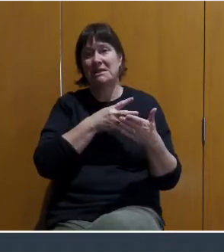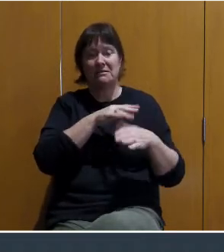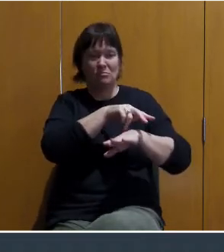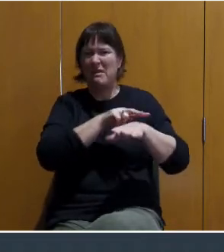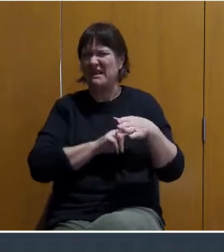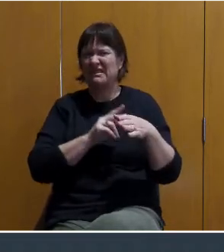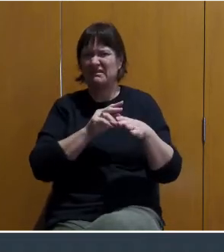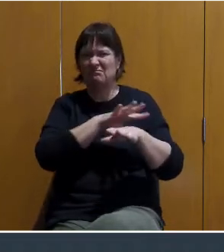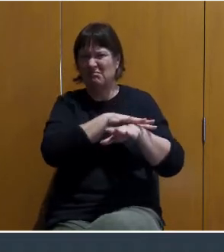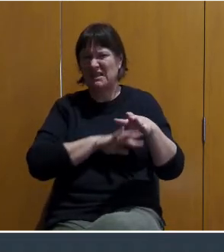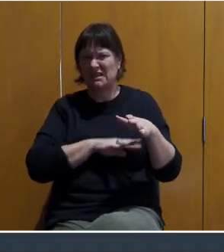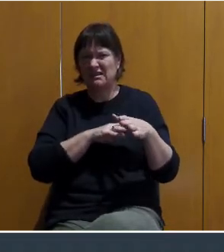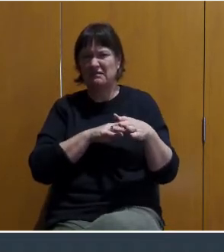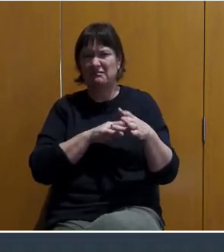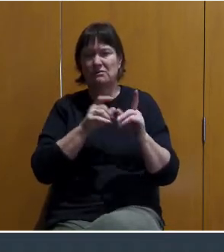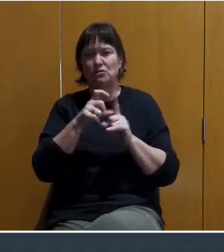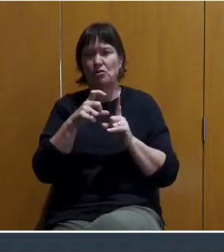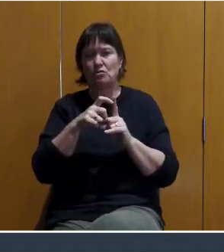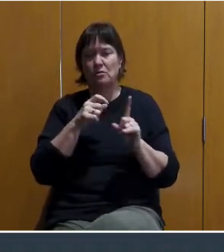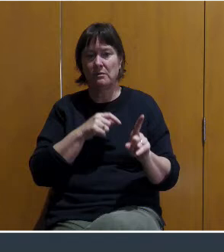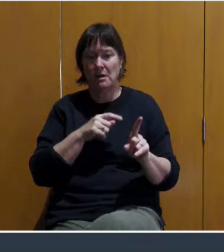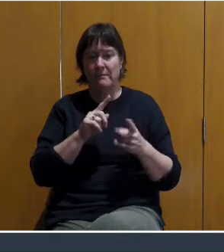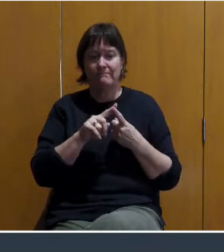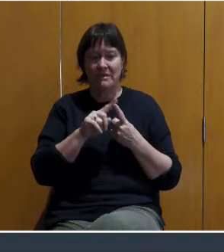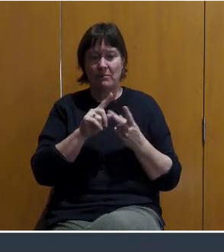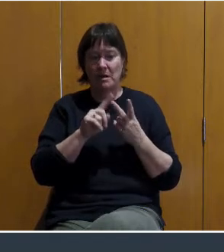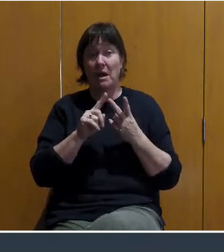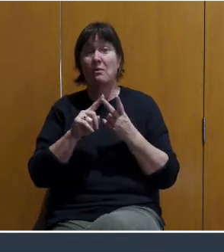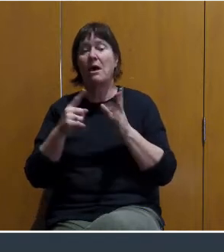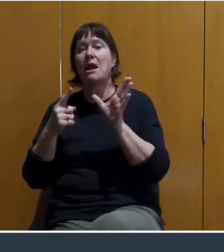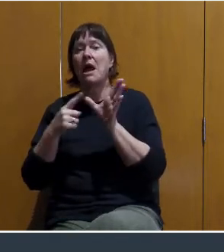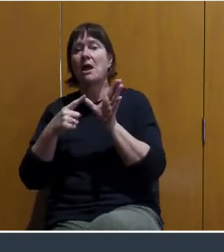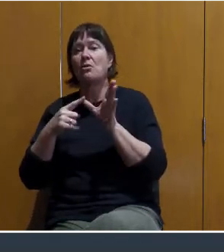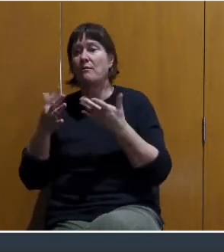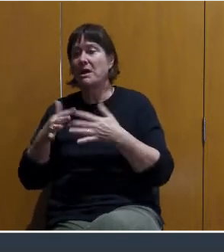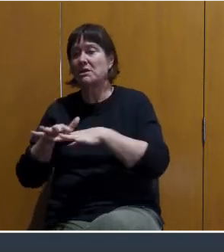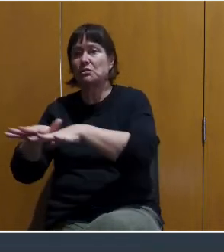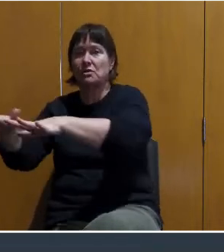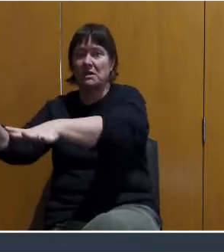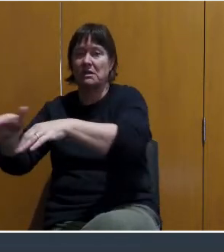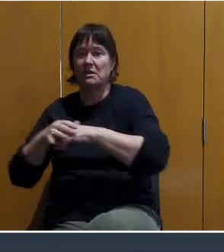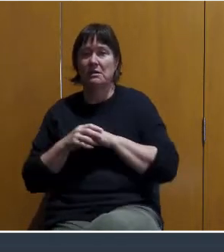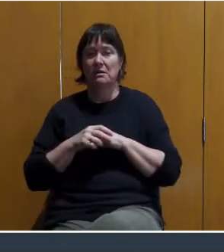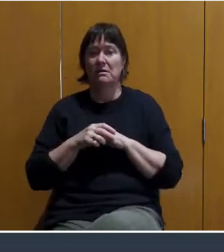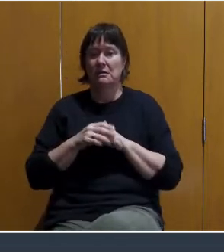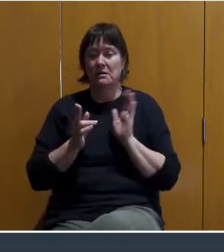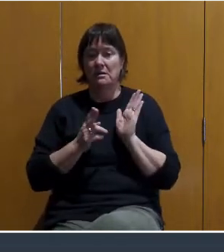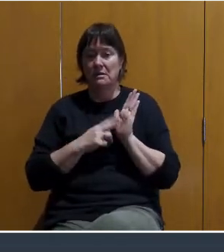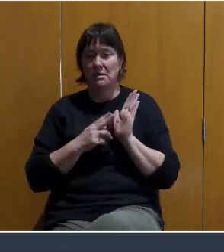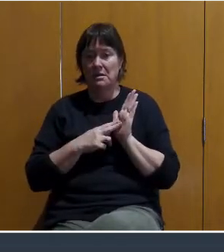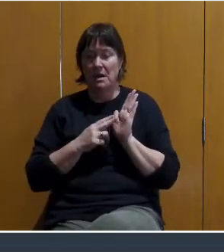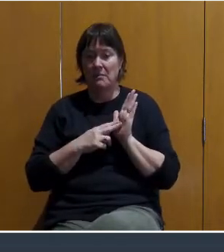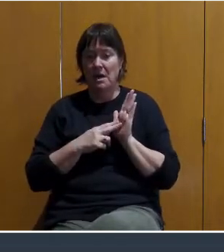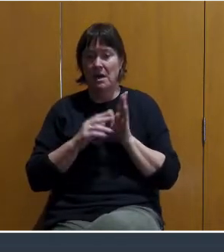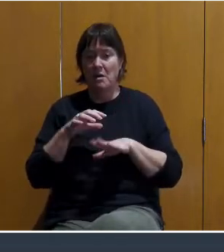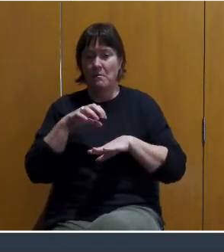I'd like to address is the Ahriri Estuary. Generally speaking, the Napier branch of Forest and Bird advocate